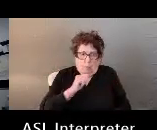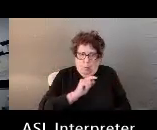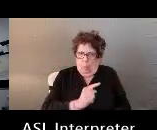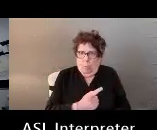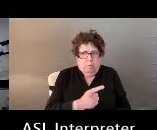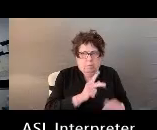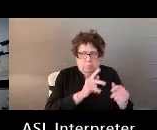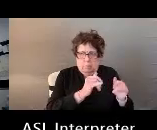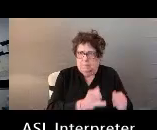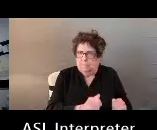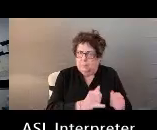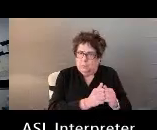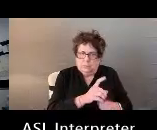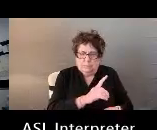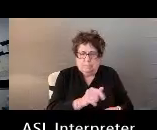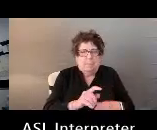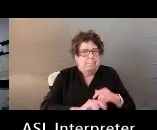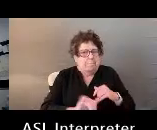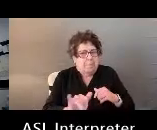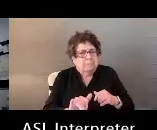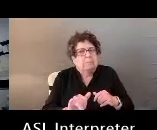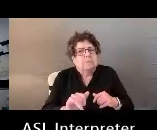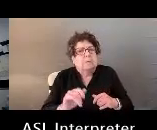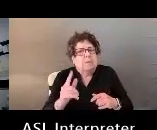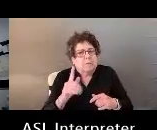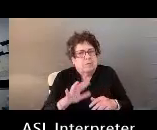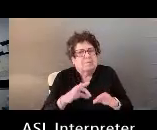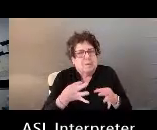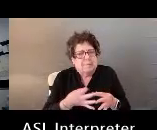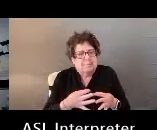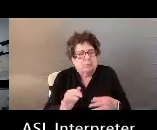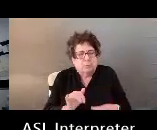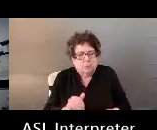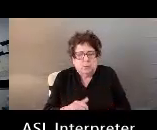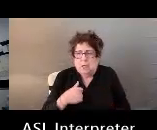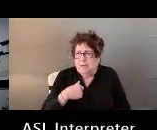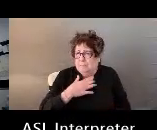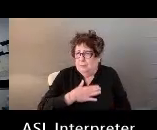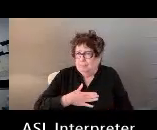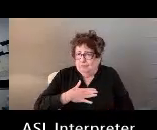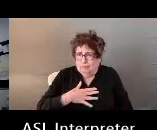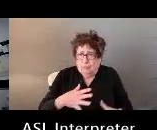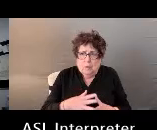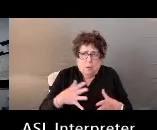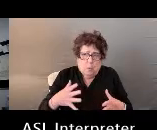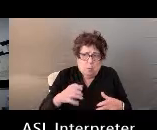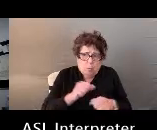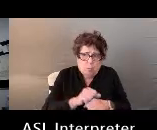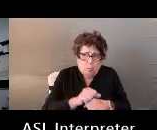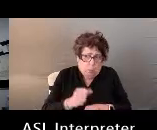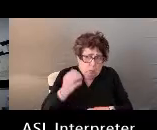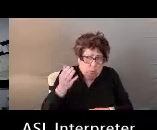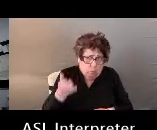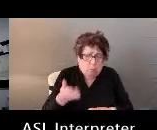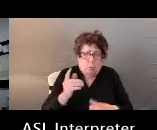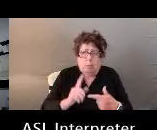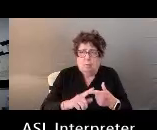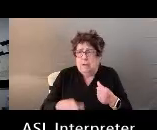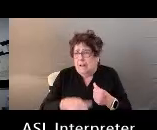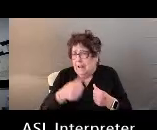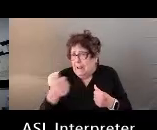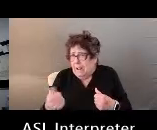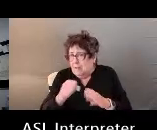very impressive. I have enjoyed a lot working with you and other state agencies to make sure